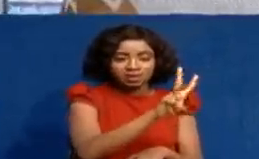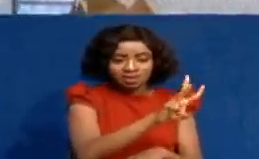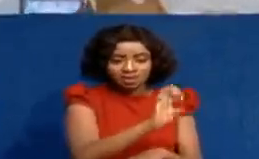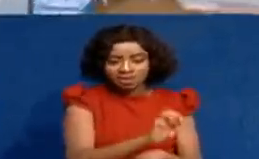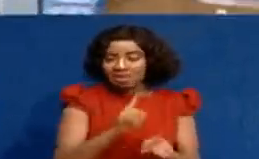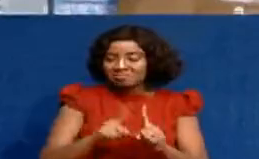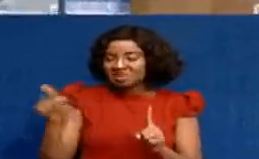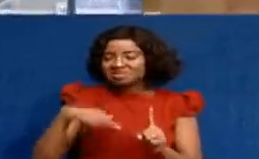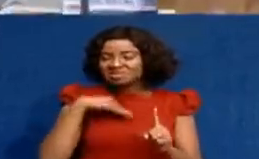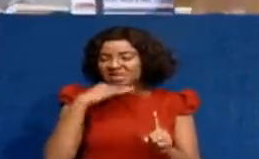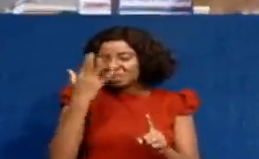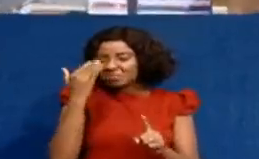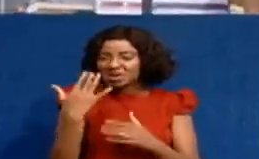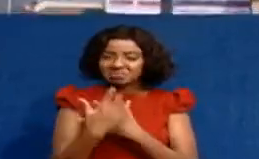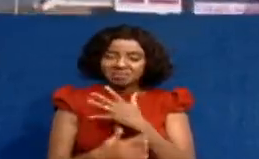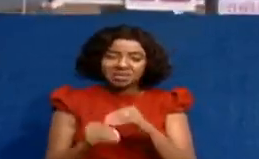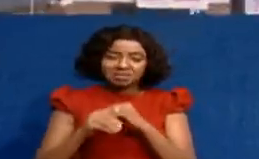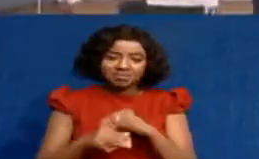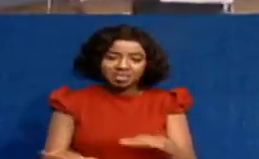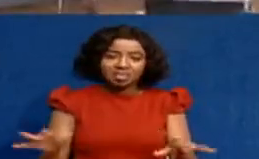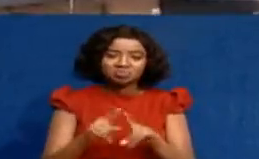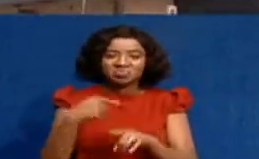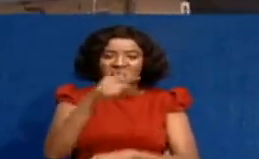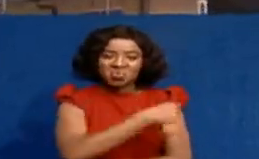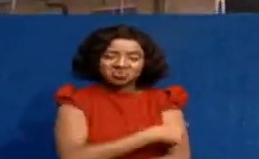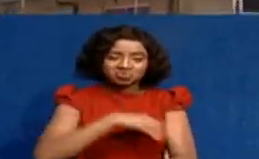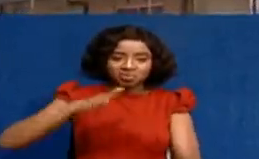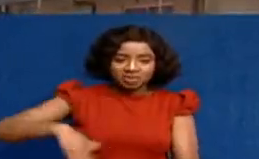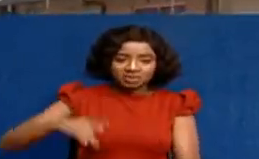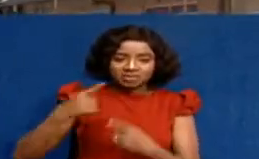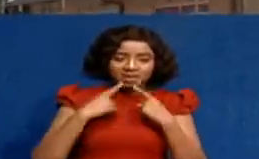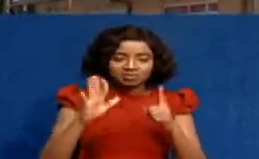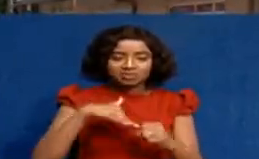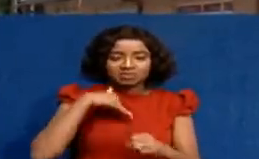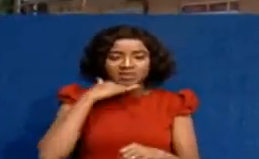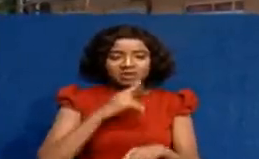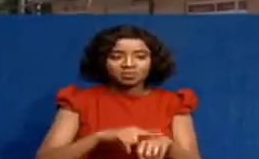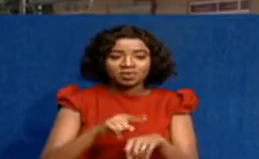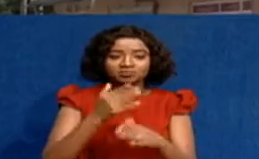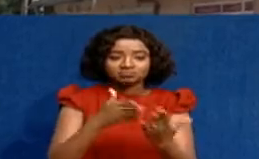excessive bleeding due to delays in taking him to hospital. He was pronounced dead on arrival.